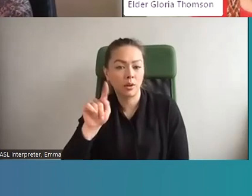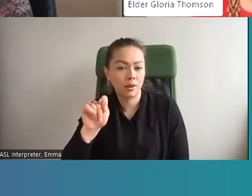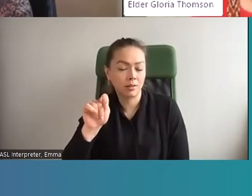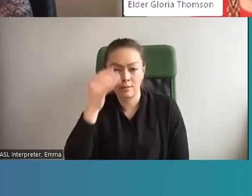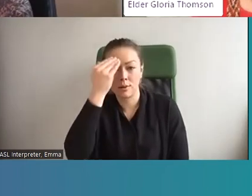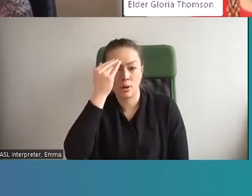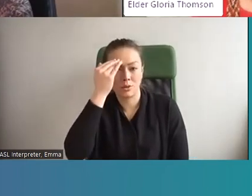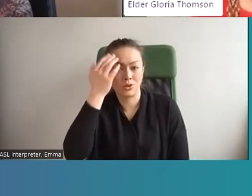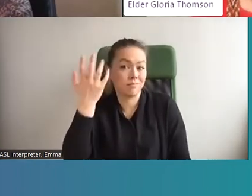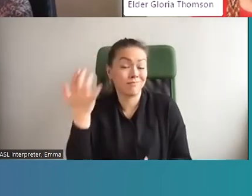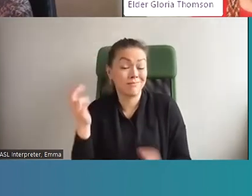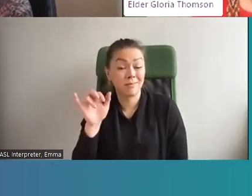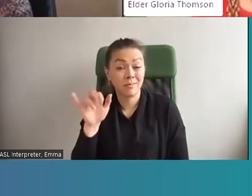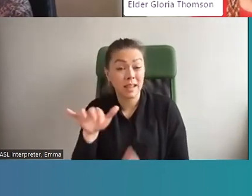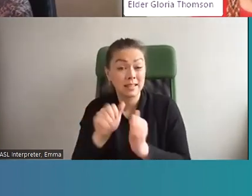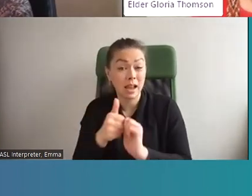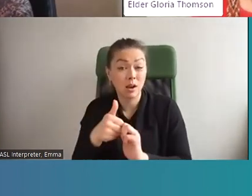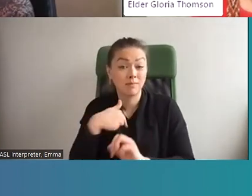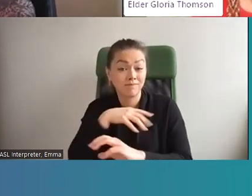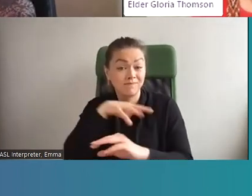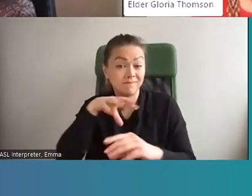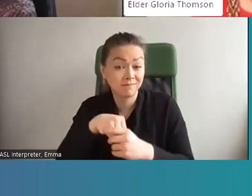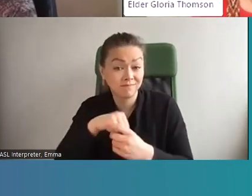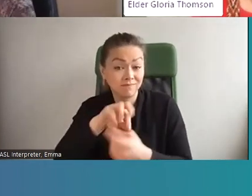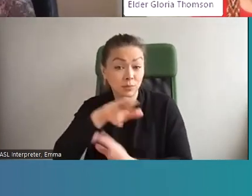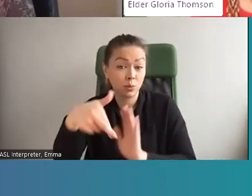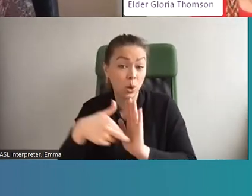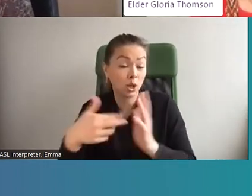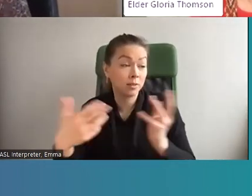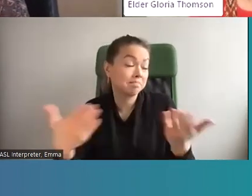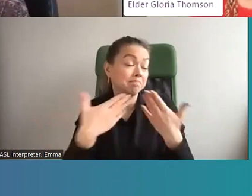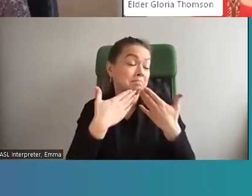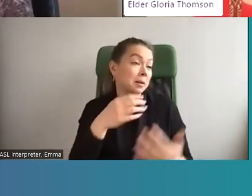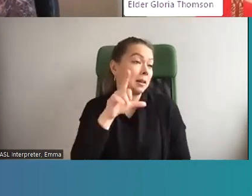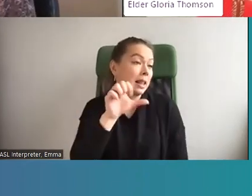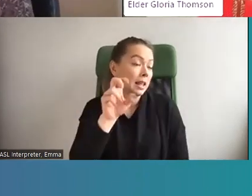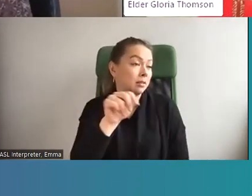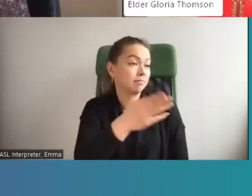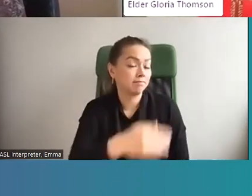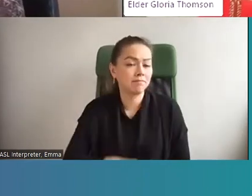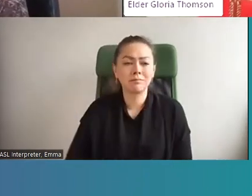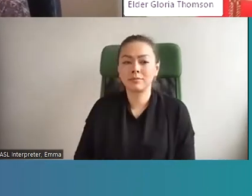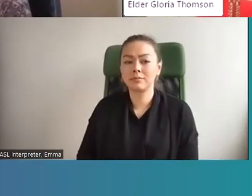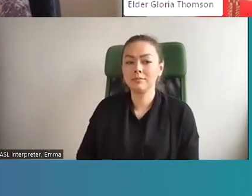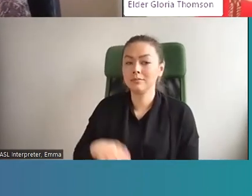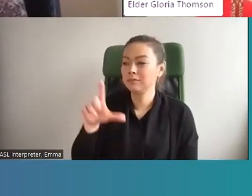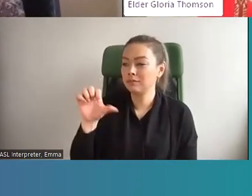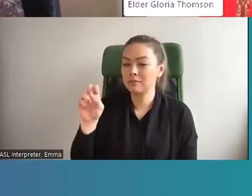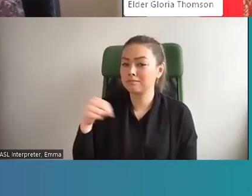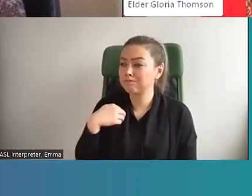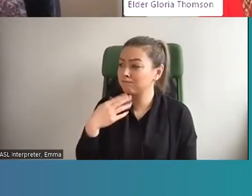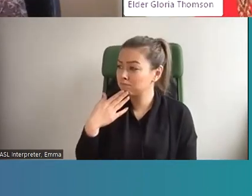role. Thank you, Lillian. Oh, me gotch, Naulaq. Gloria,